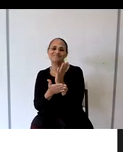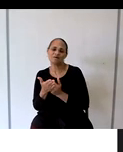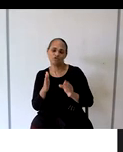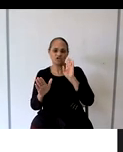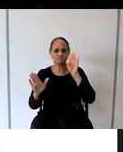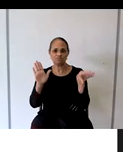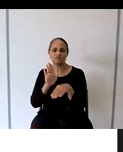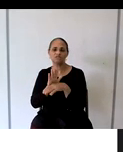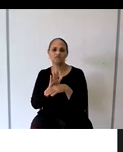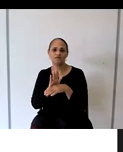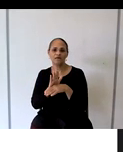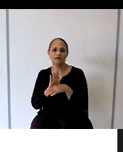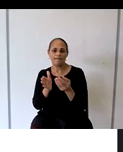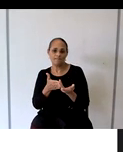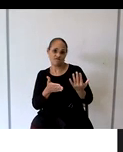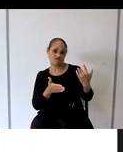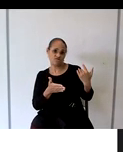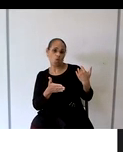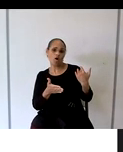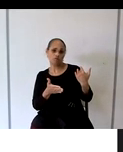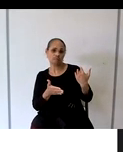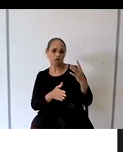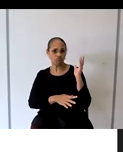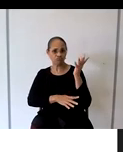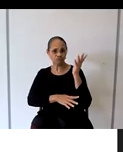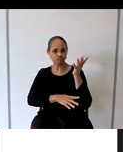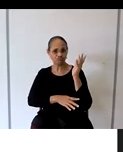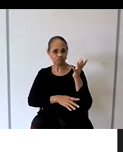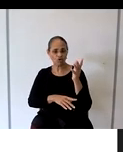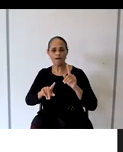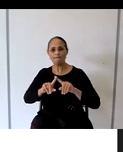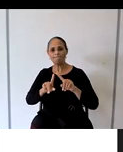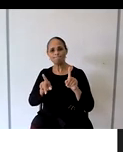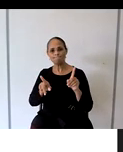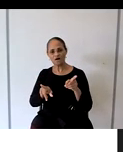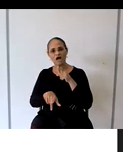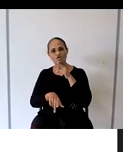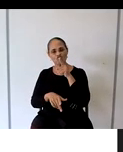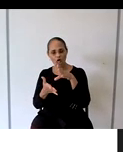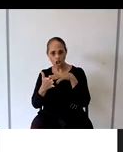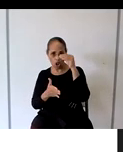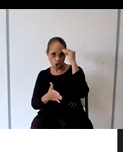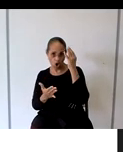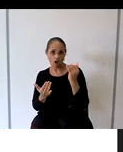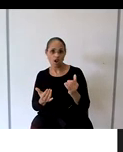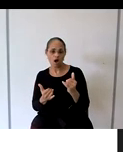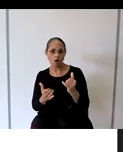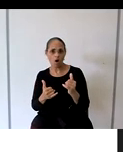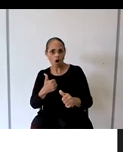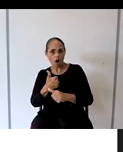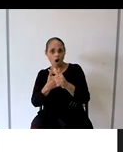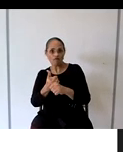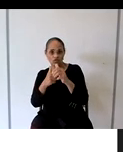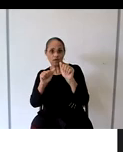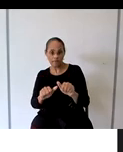in past presentations that I've given. But I've really learned now how harmful they can be